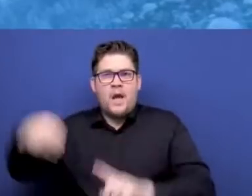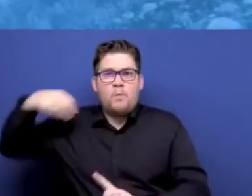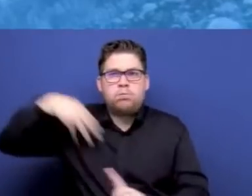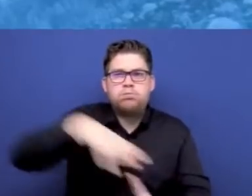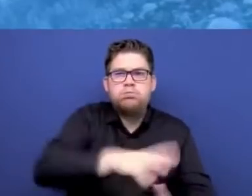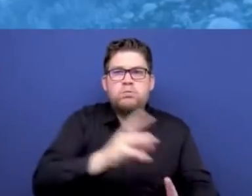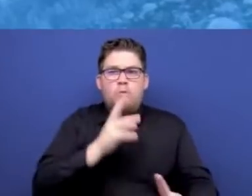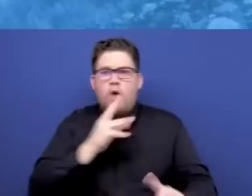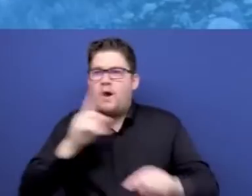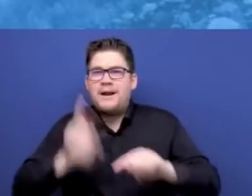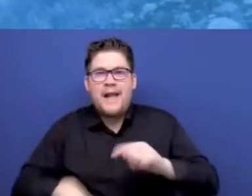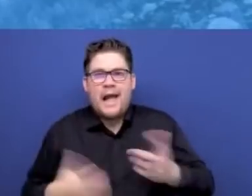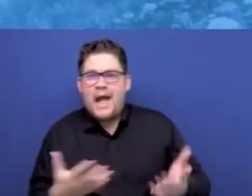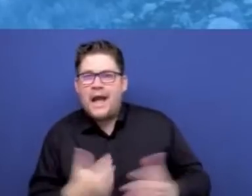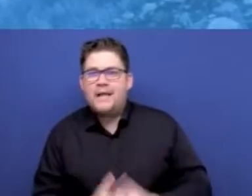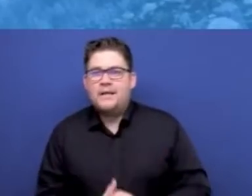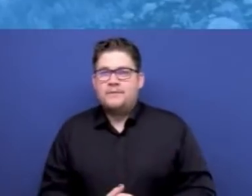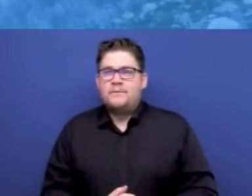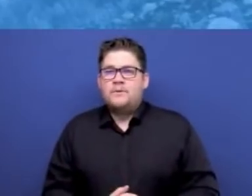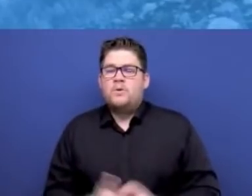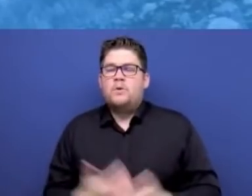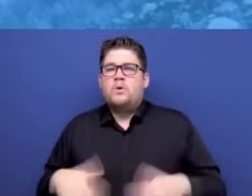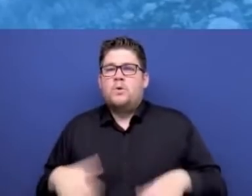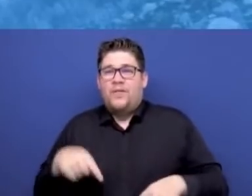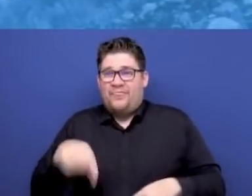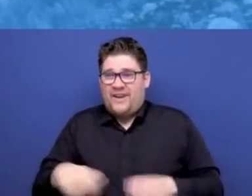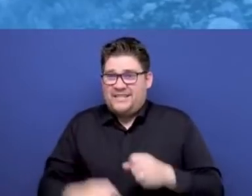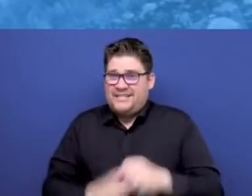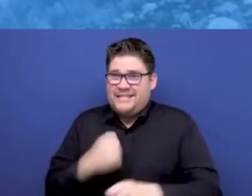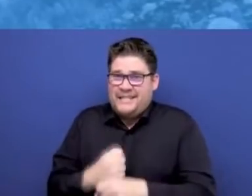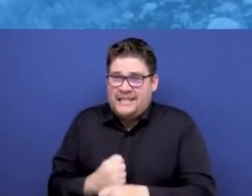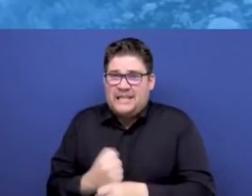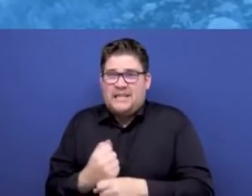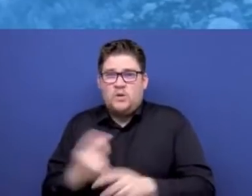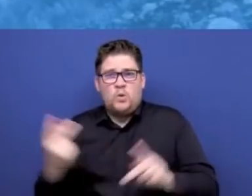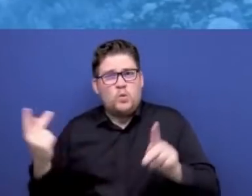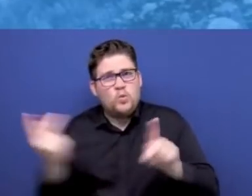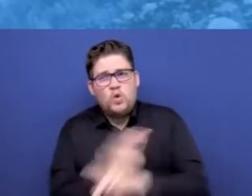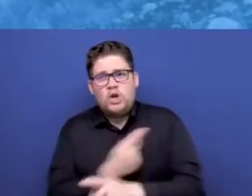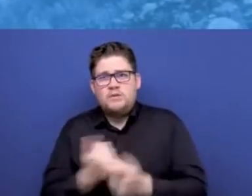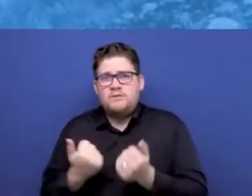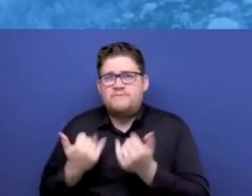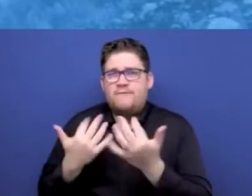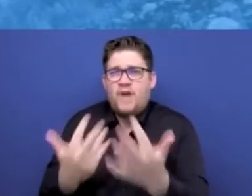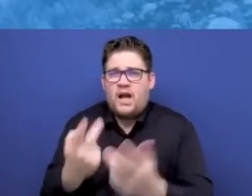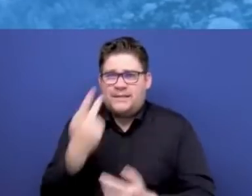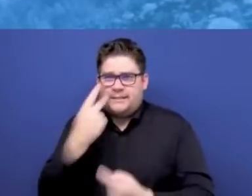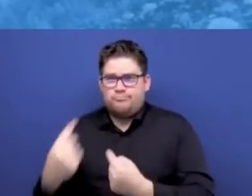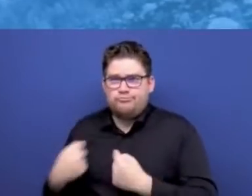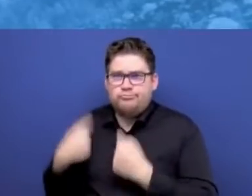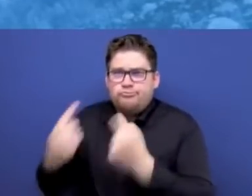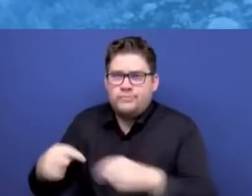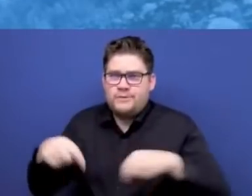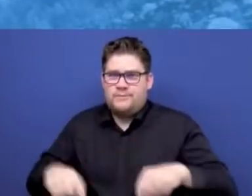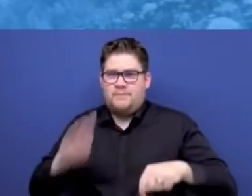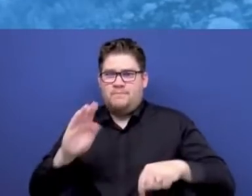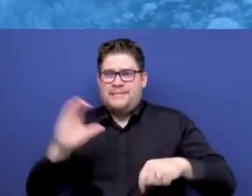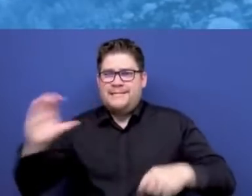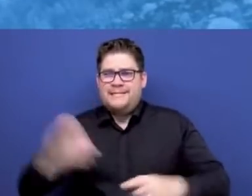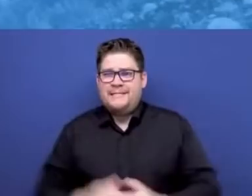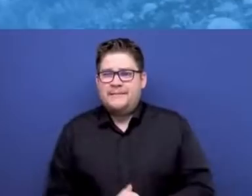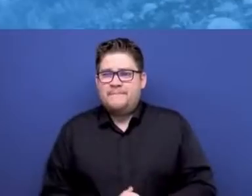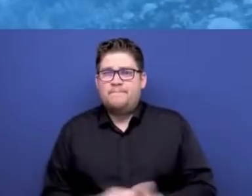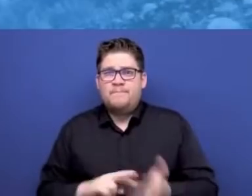the most extreme that have ever been experienced in this province. So those situations can be disorienting and confusing, and